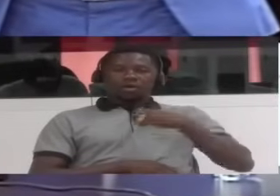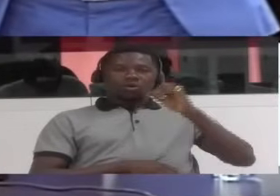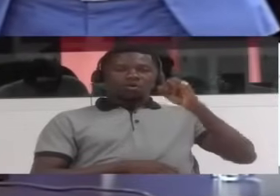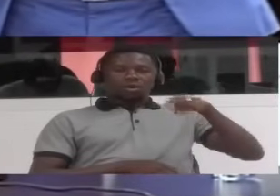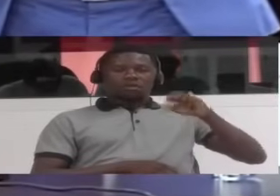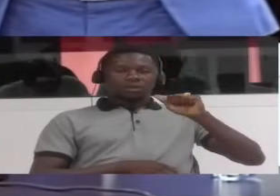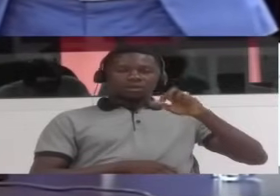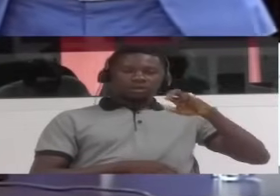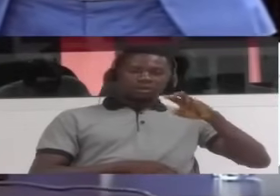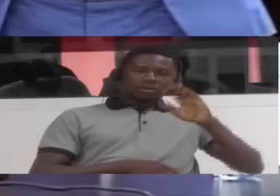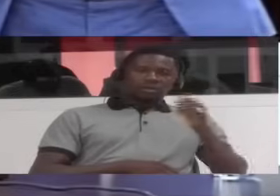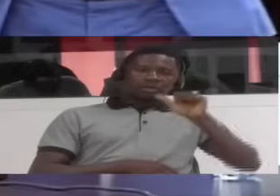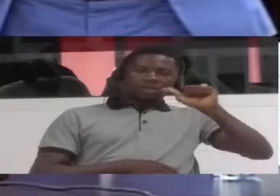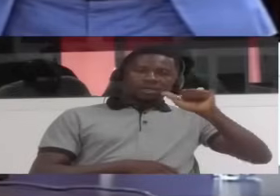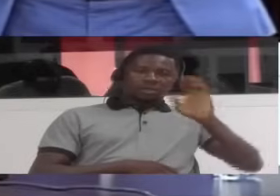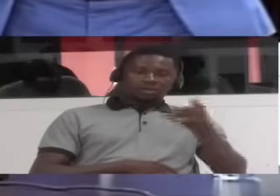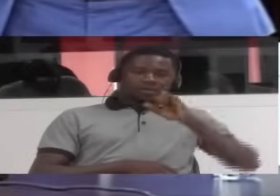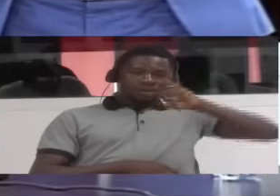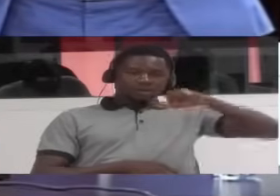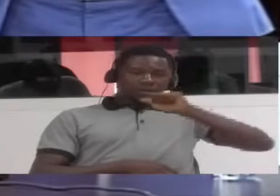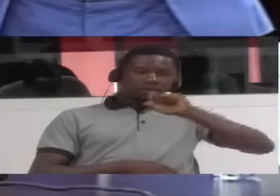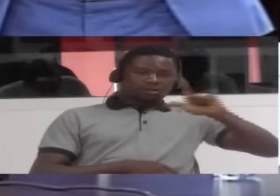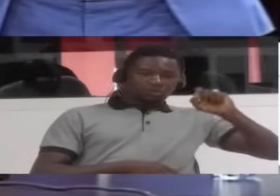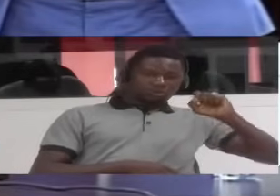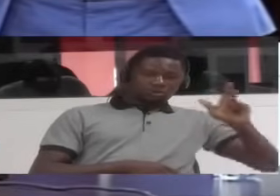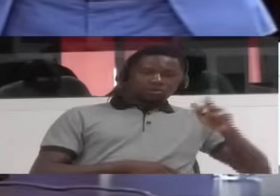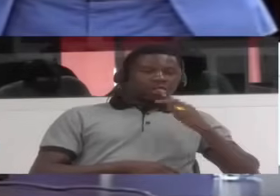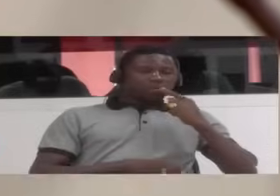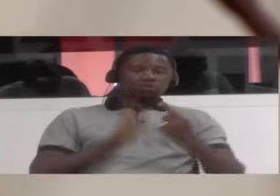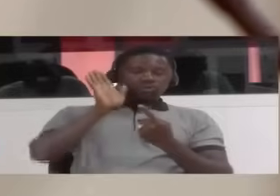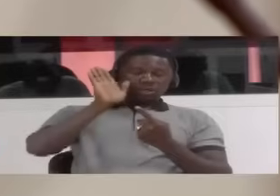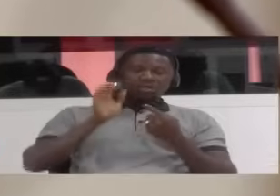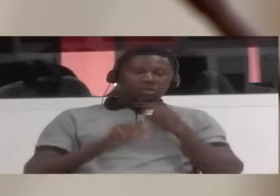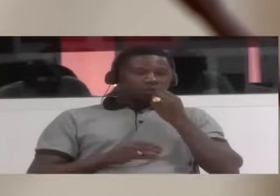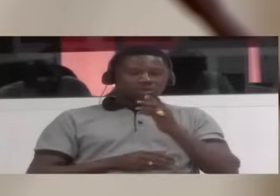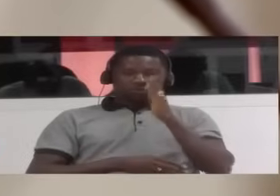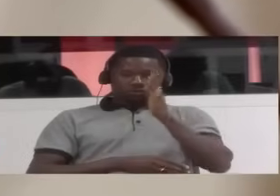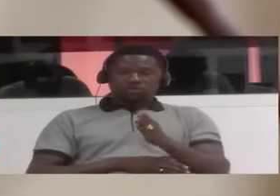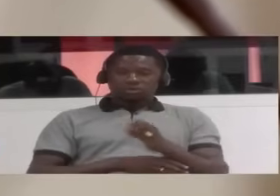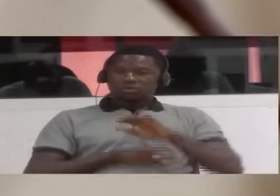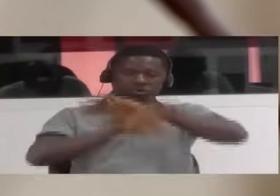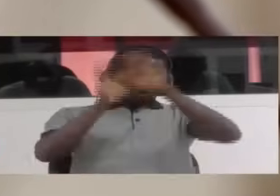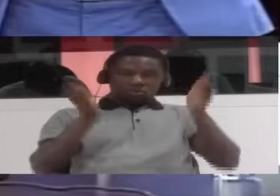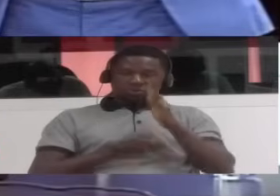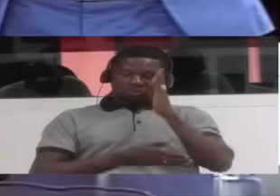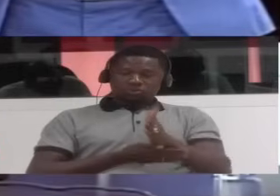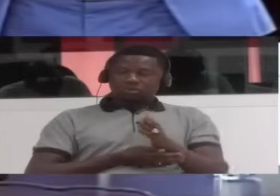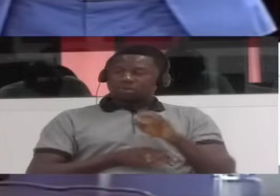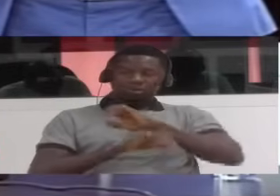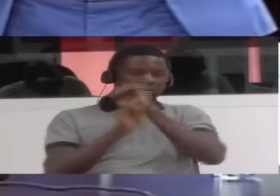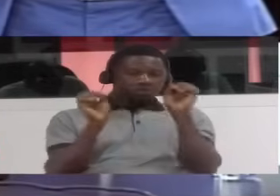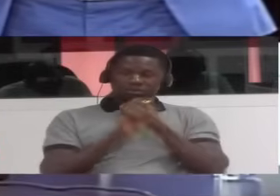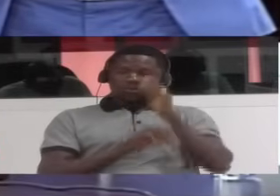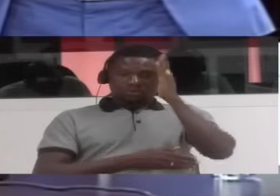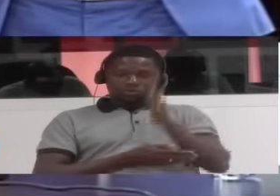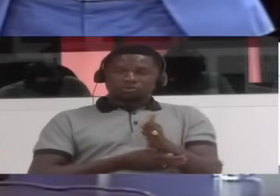I, Omar A. Jallow, do swear that I'll speak the truth, the whole truth,